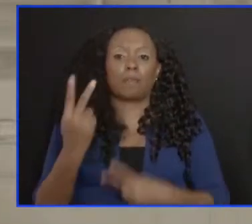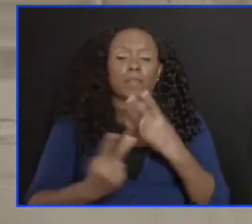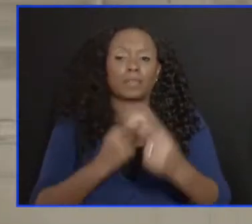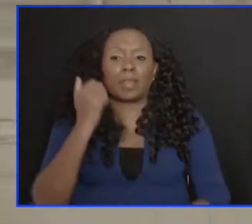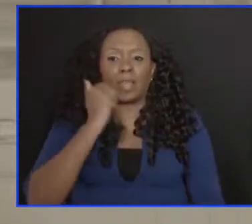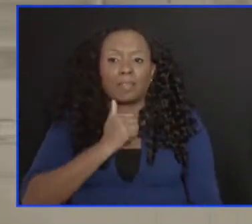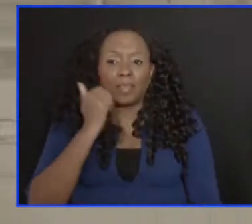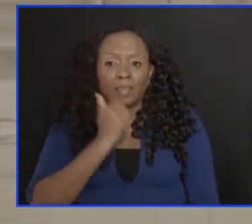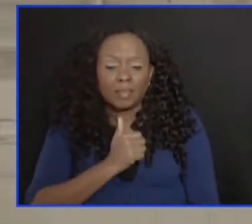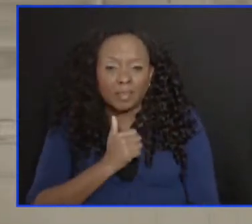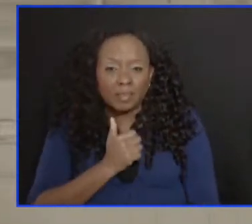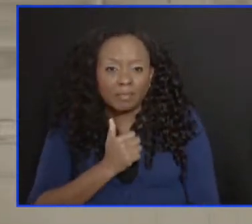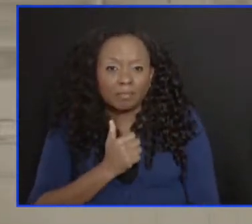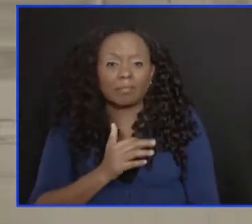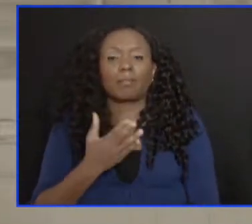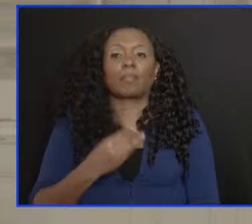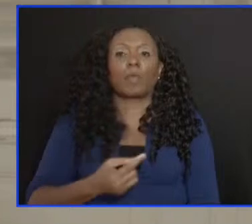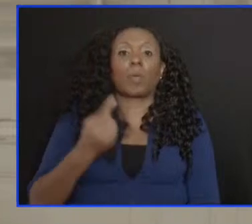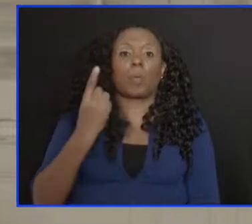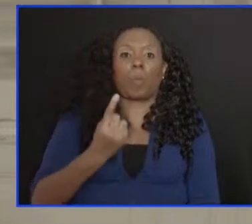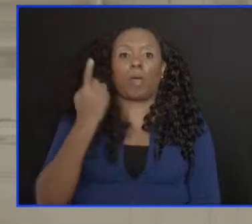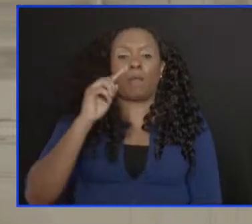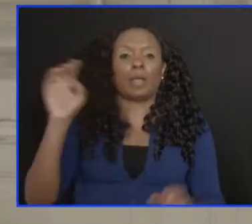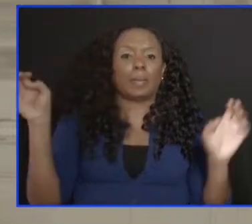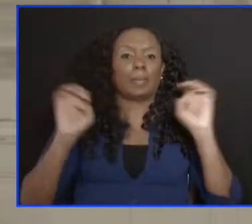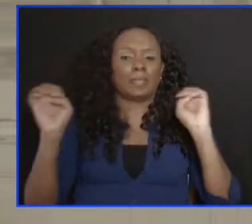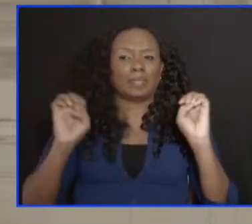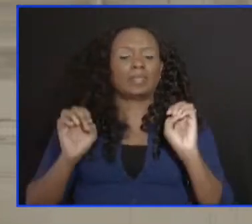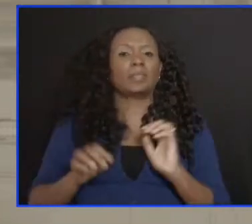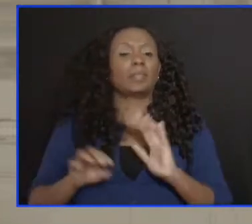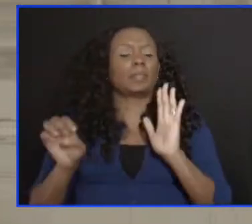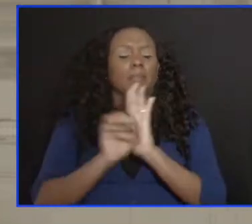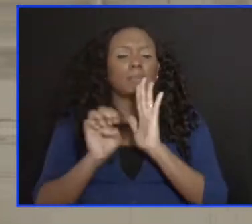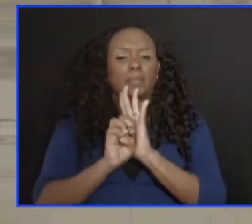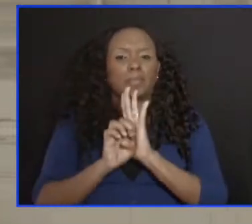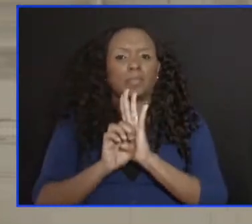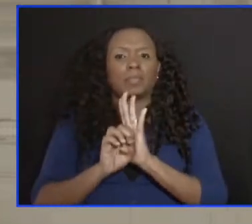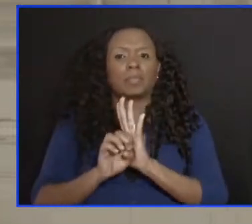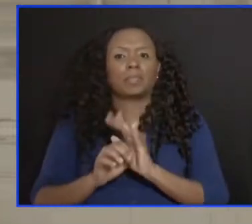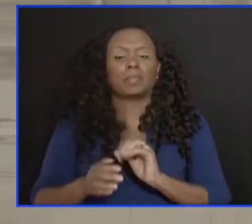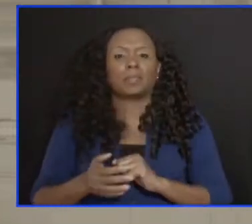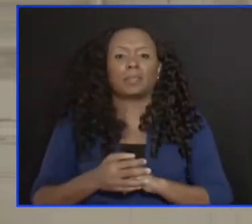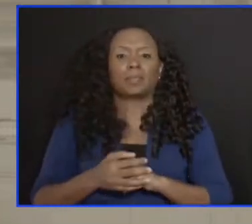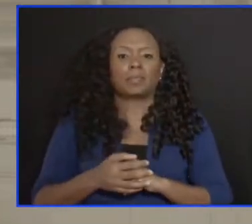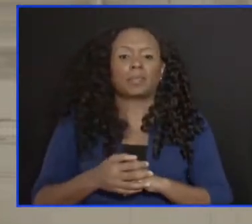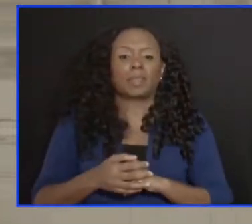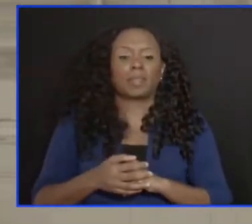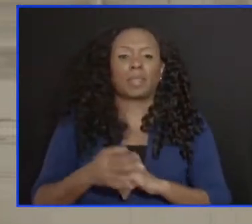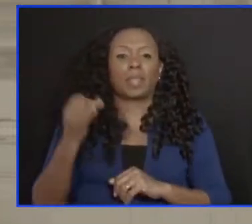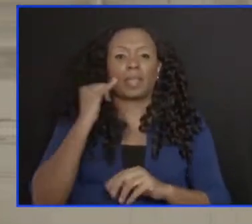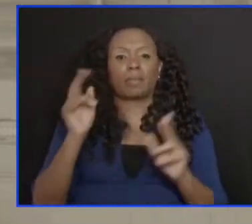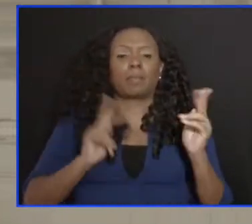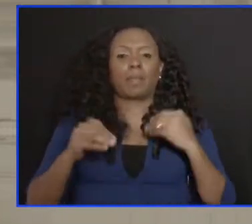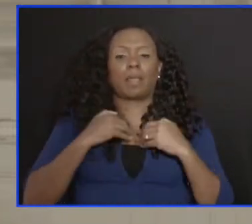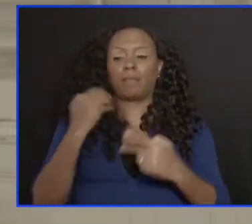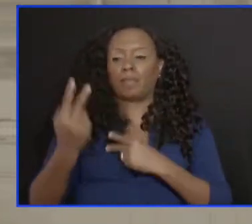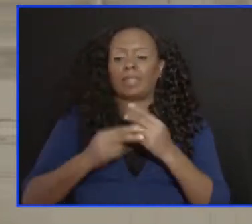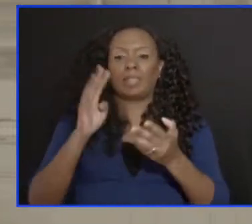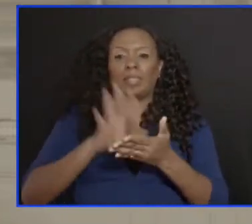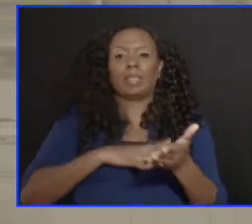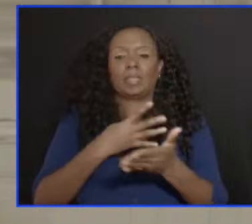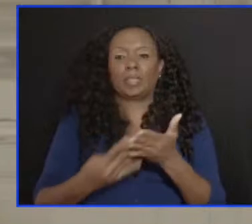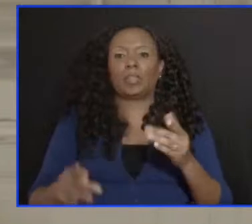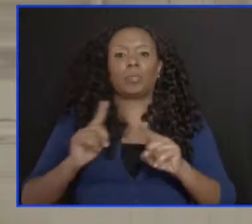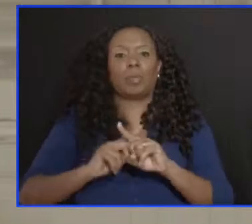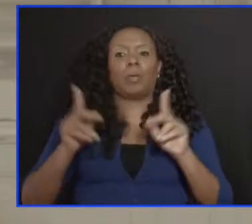and we're going to have 1 slot left for emergencies. For example, if people are already on a visitation schedule, but somebody